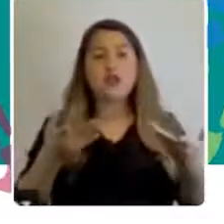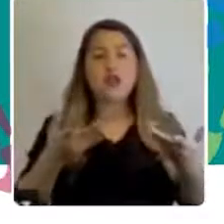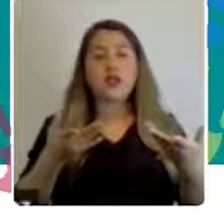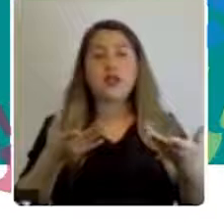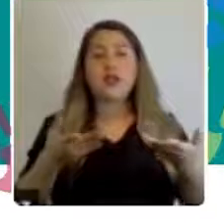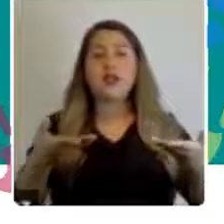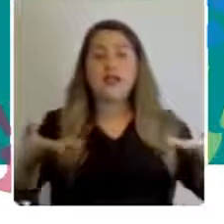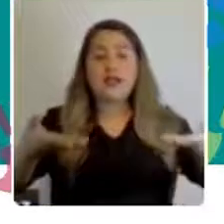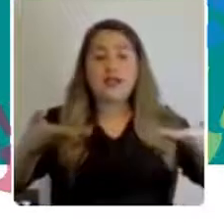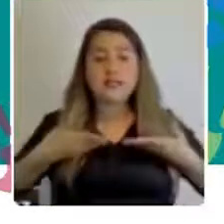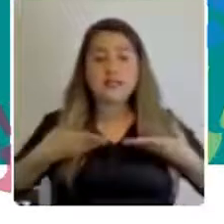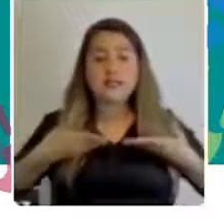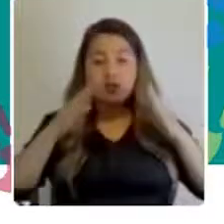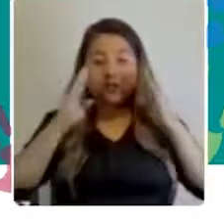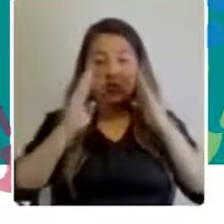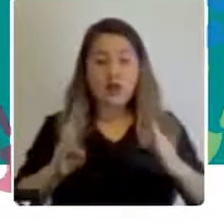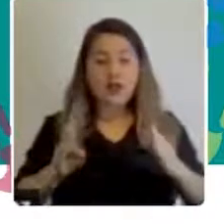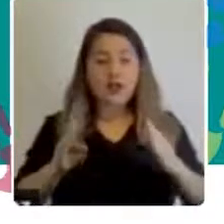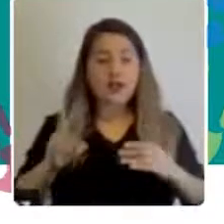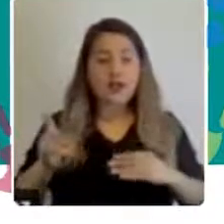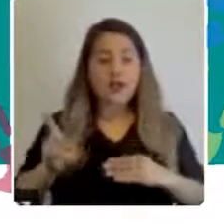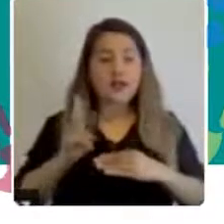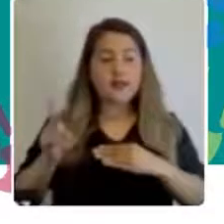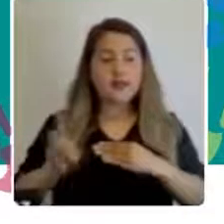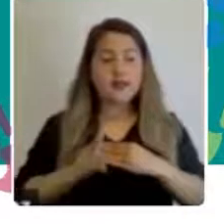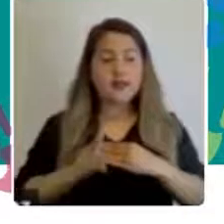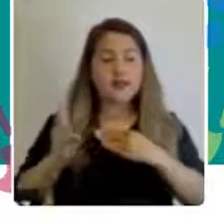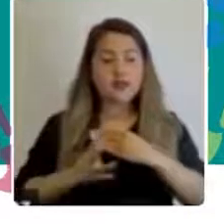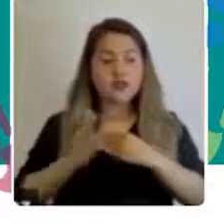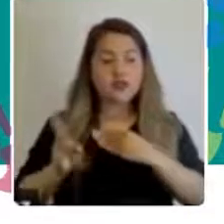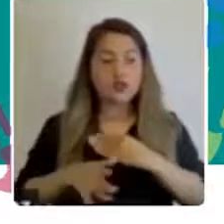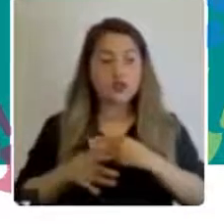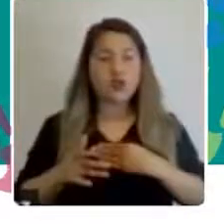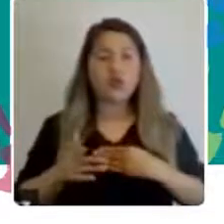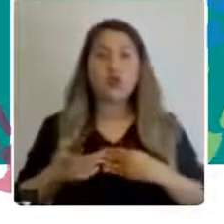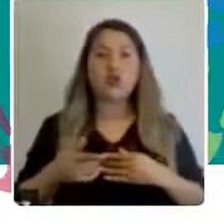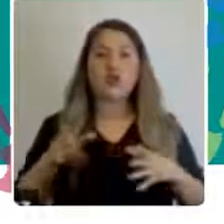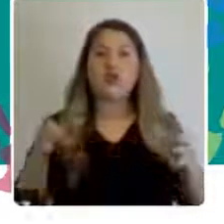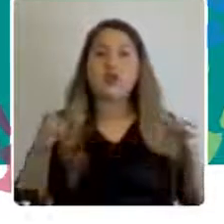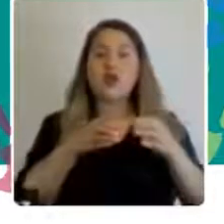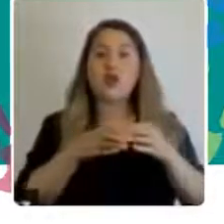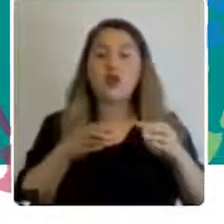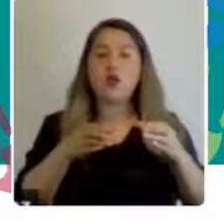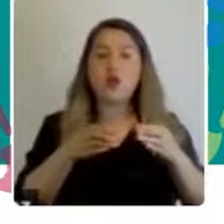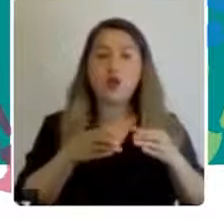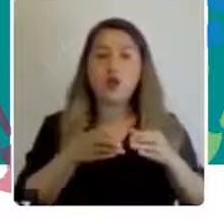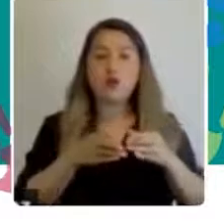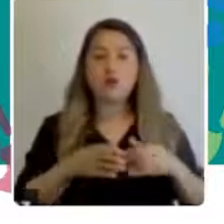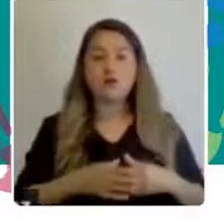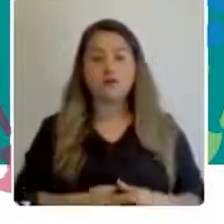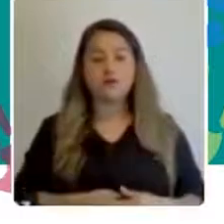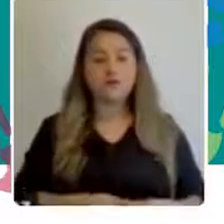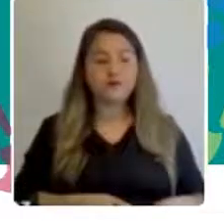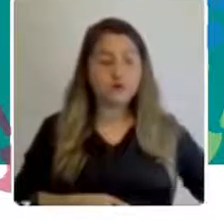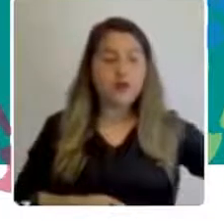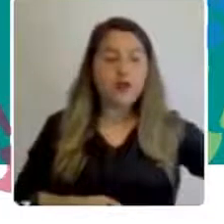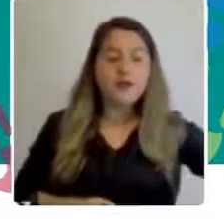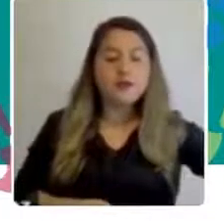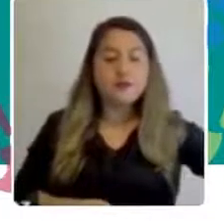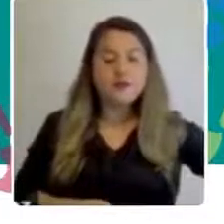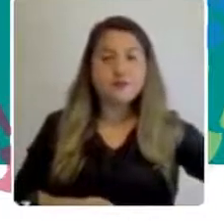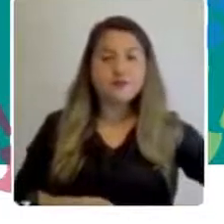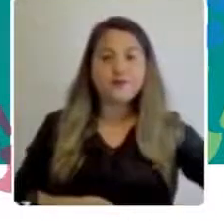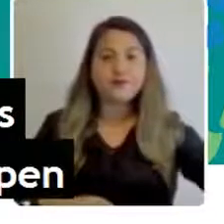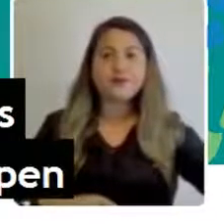and then also to look at the impact of COVID-19. So these are the activities, and here are the partnerships. Here are the activities